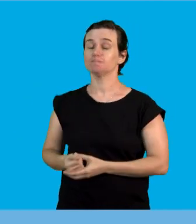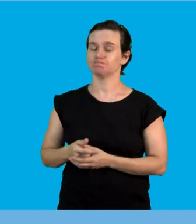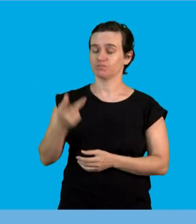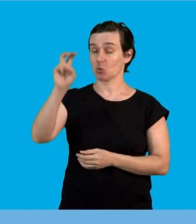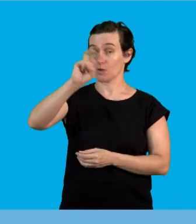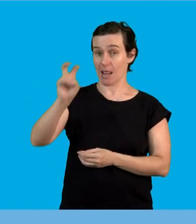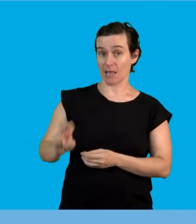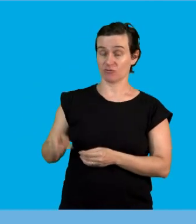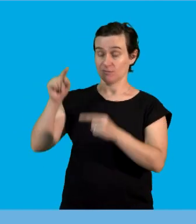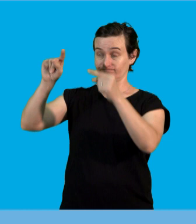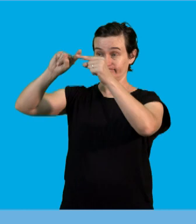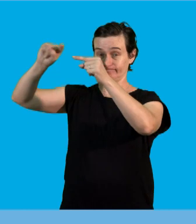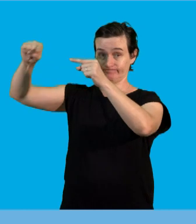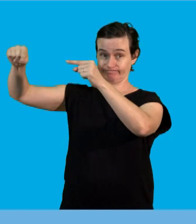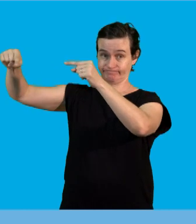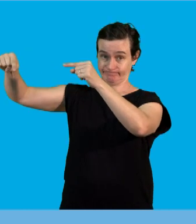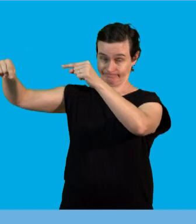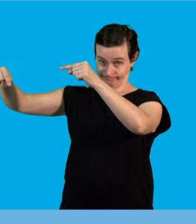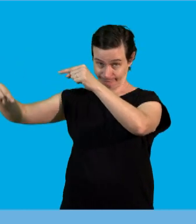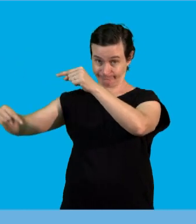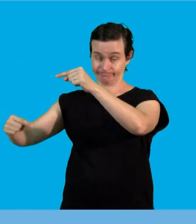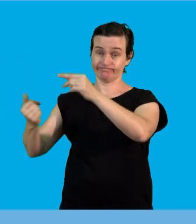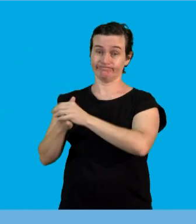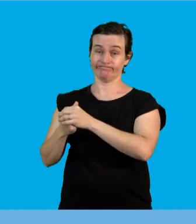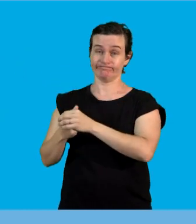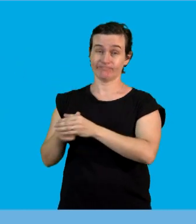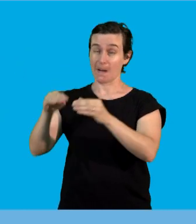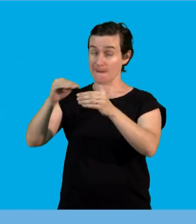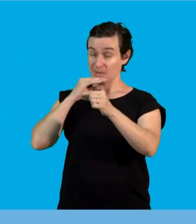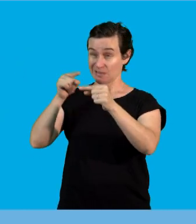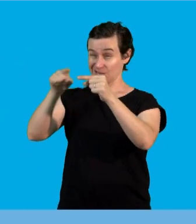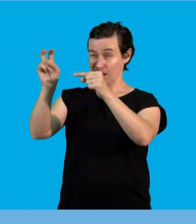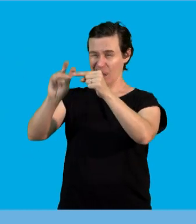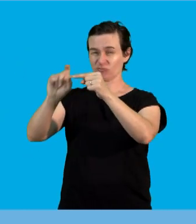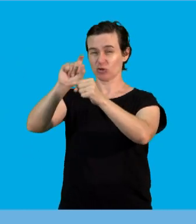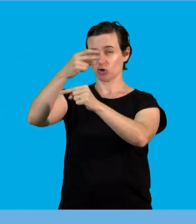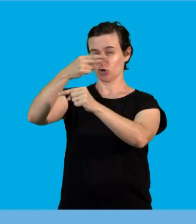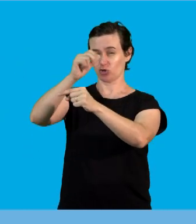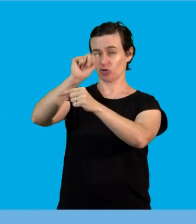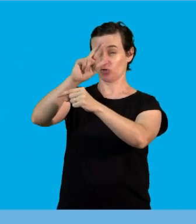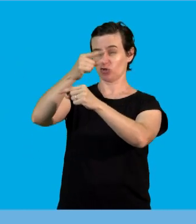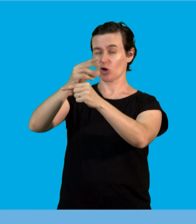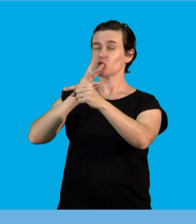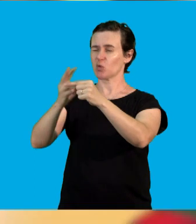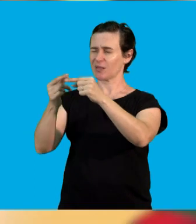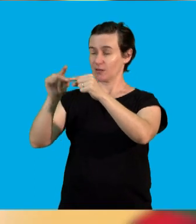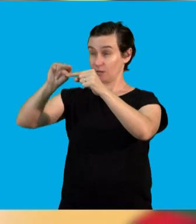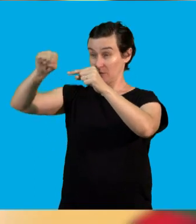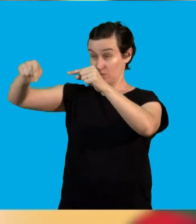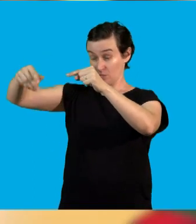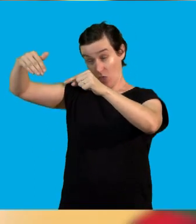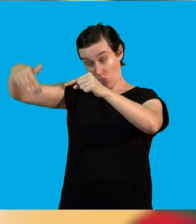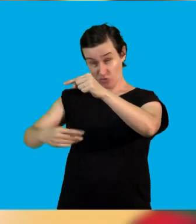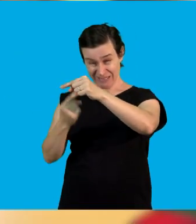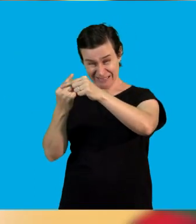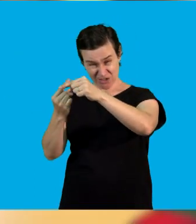other, during any single loop of charge around a parallel circuit, the charge will pass through each resistor in a circuit. So as the charge